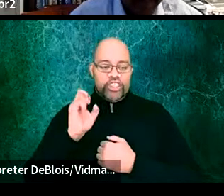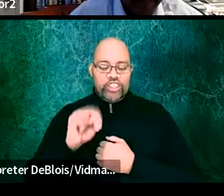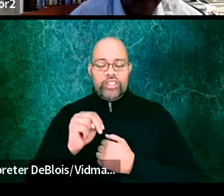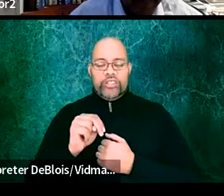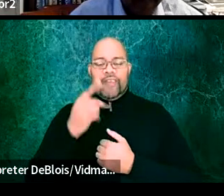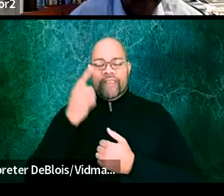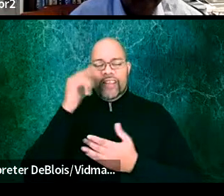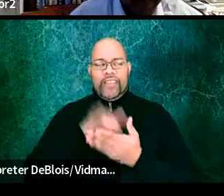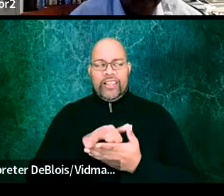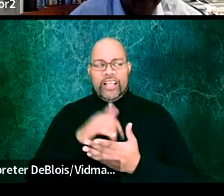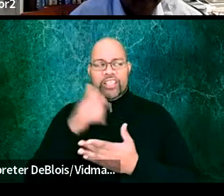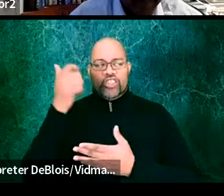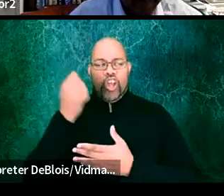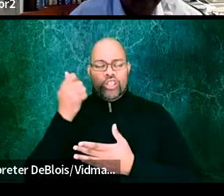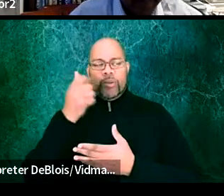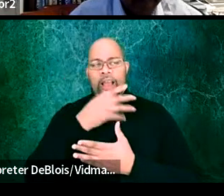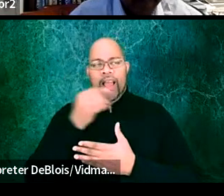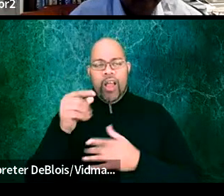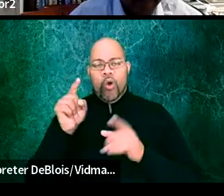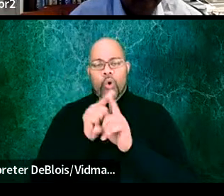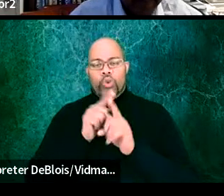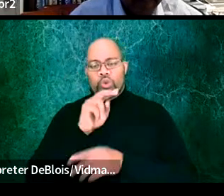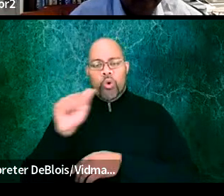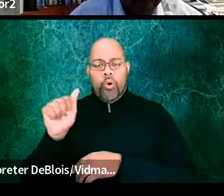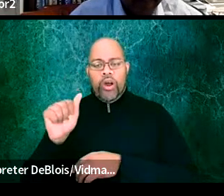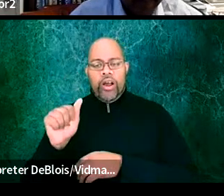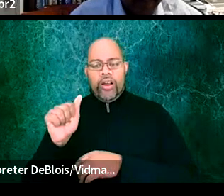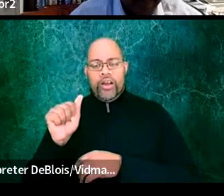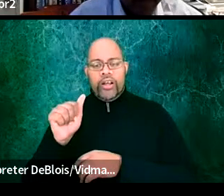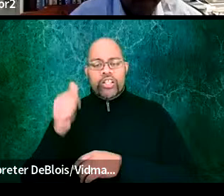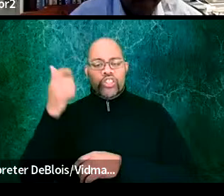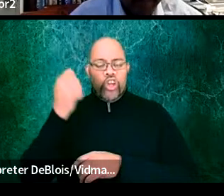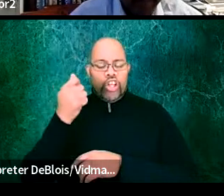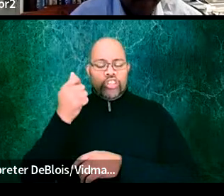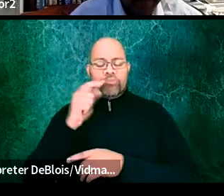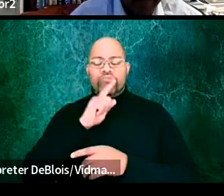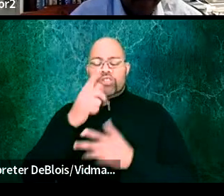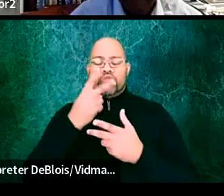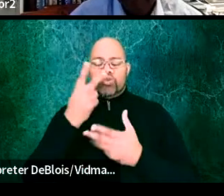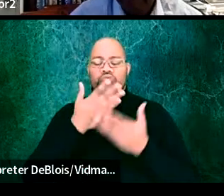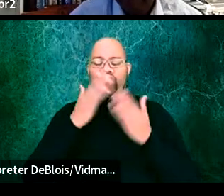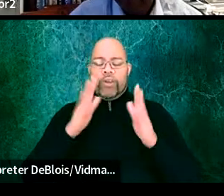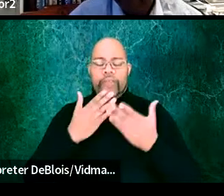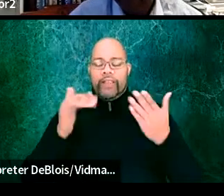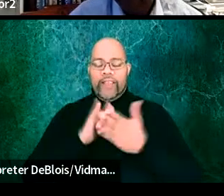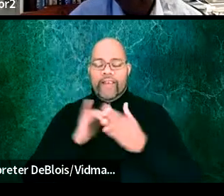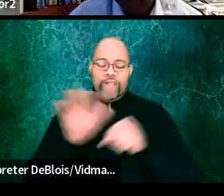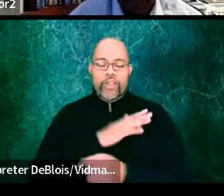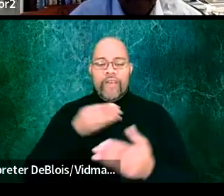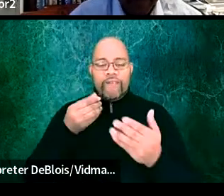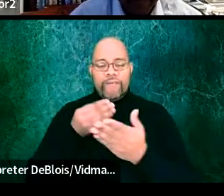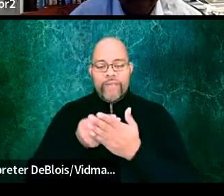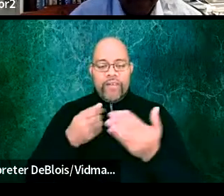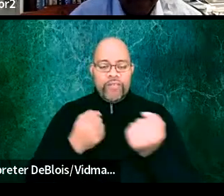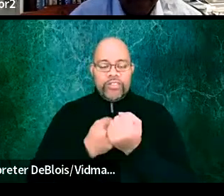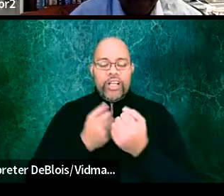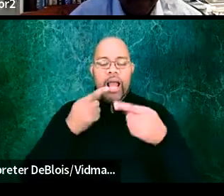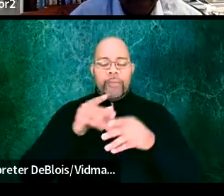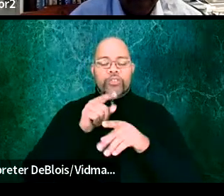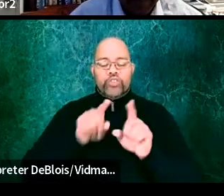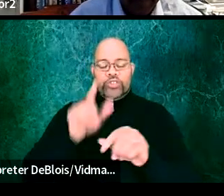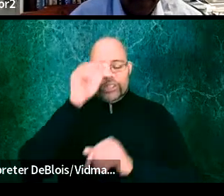think it's scholarship, and also the Noah Hollings scholarship are two really great ones that are fully funded, that happen over the summer. And it's